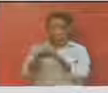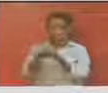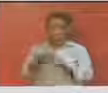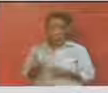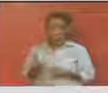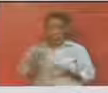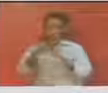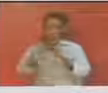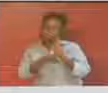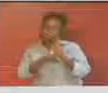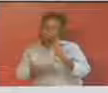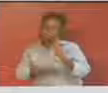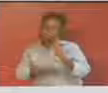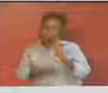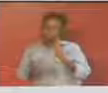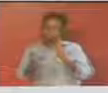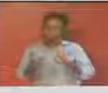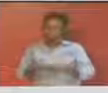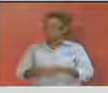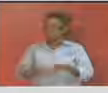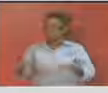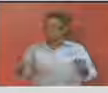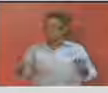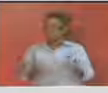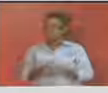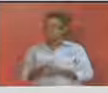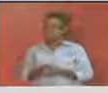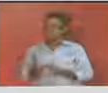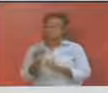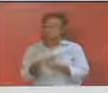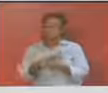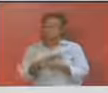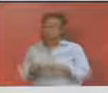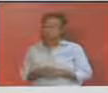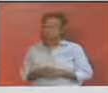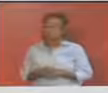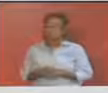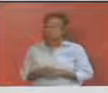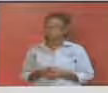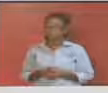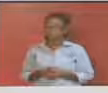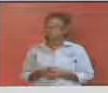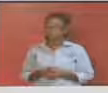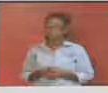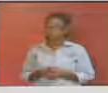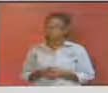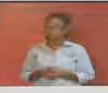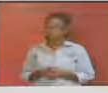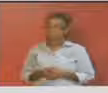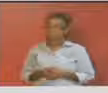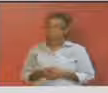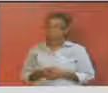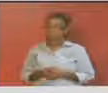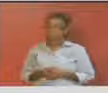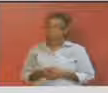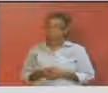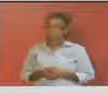good evidence that it does bring down transmission significantly. And I can't remember the next